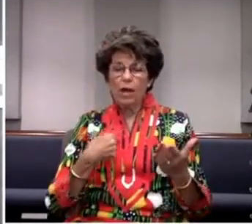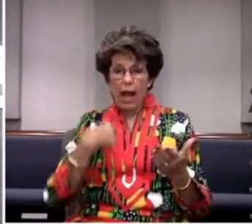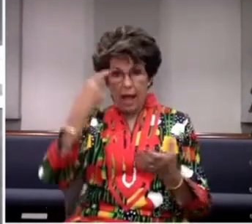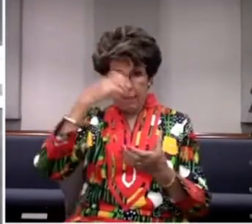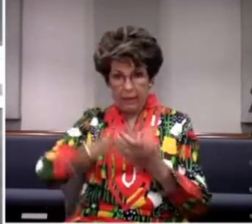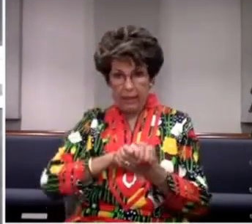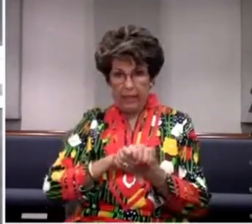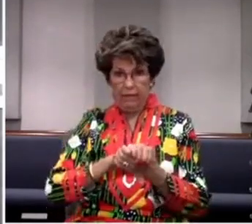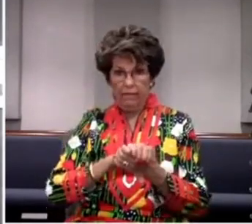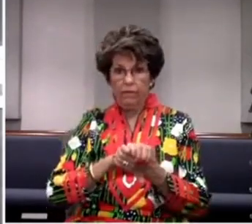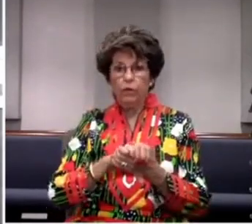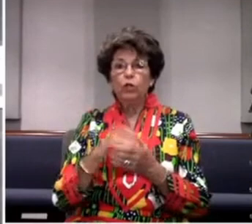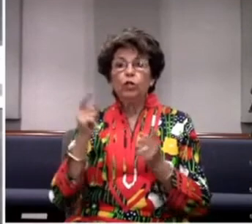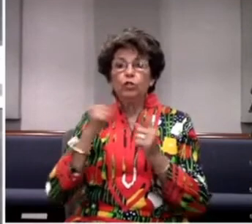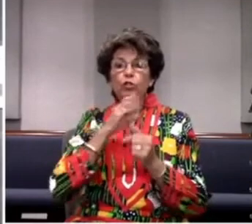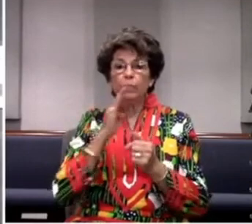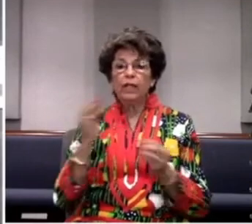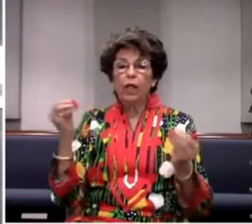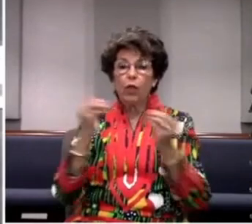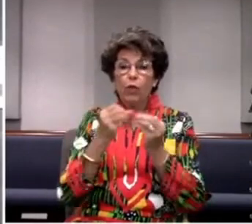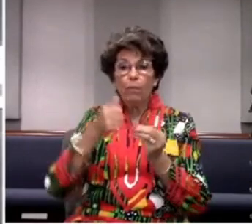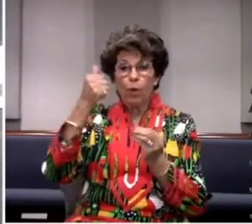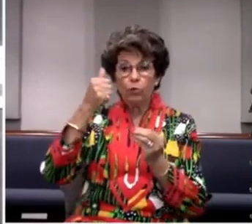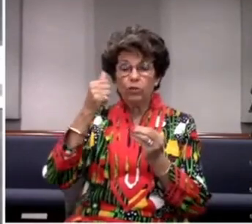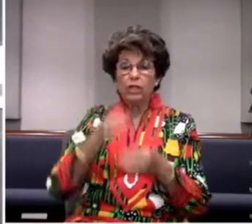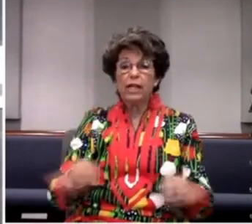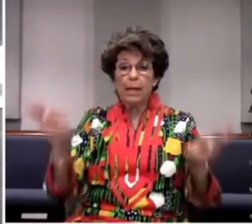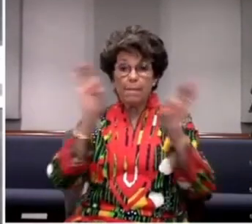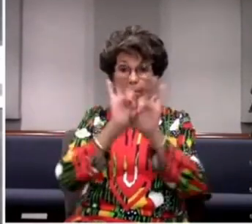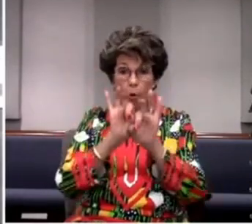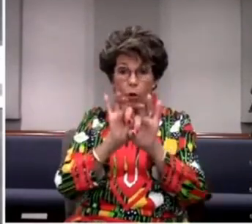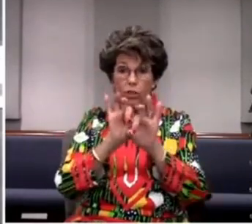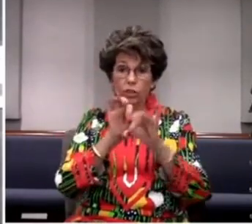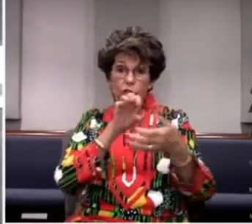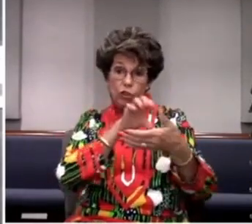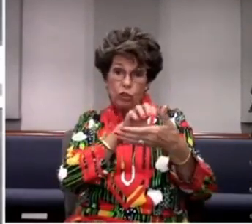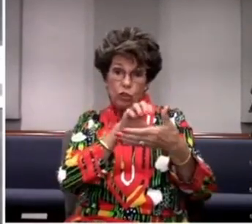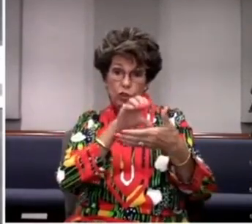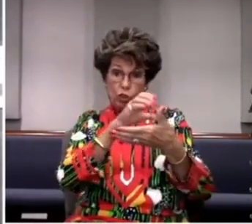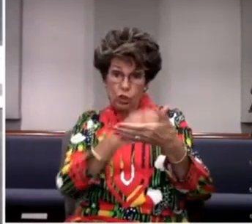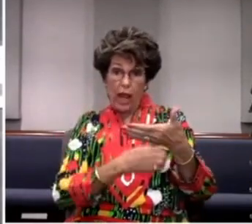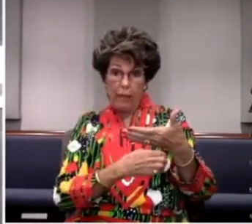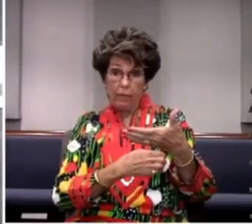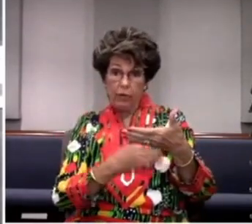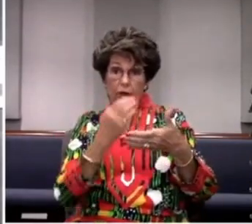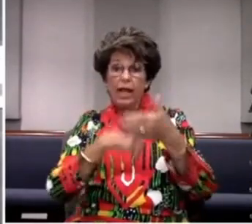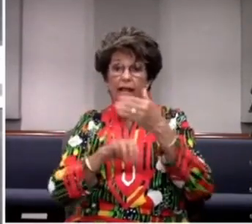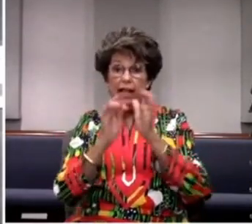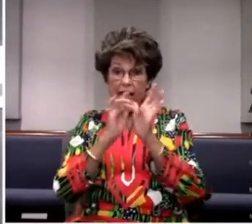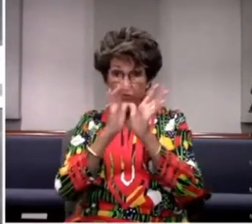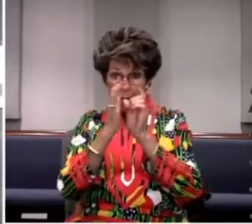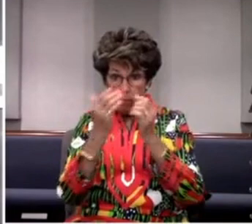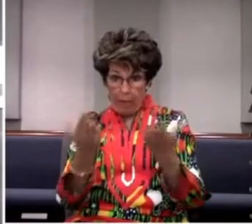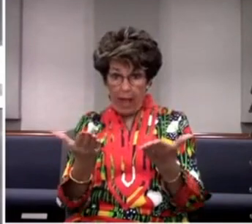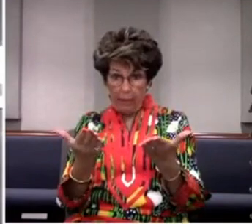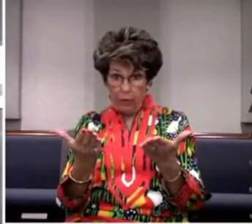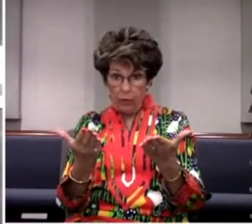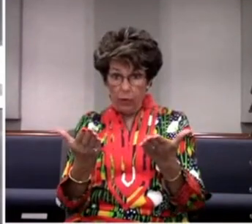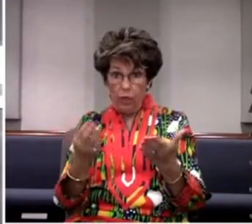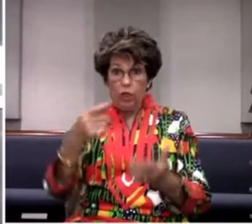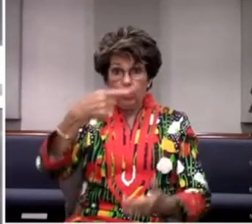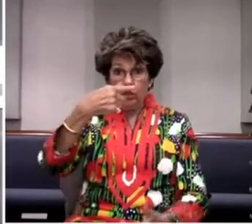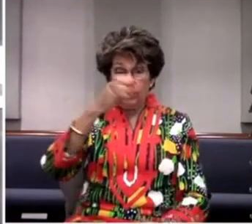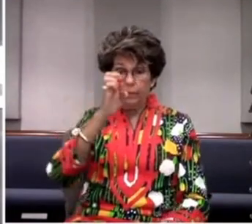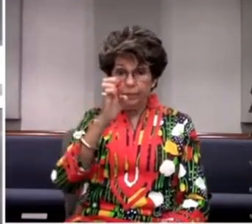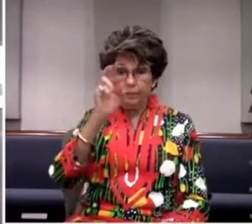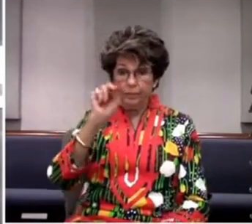most important chapter in the Bible, Genesis chapter number 3. It is a chapter